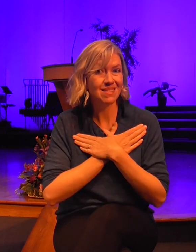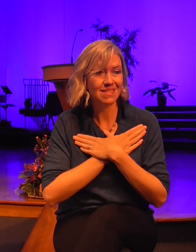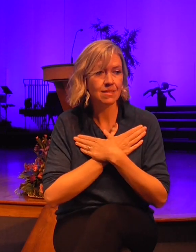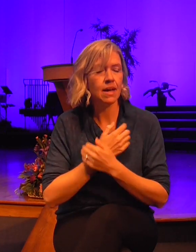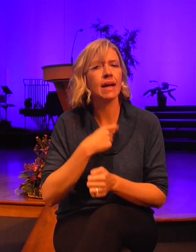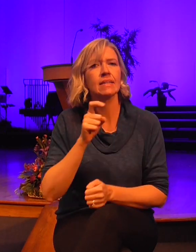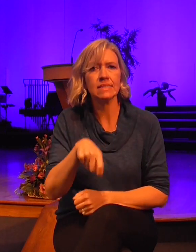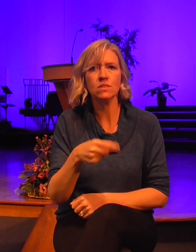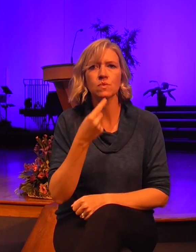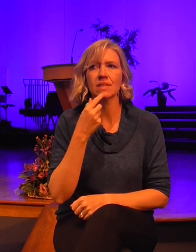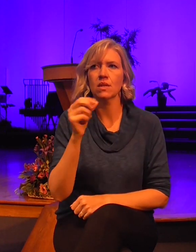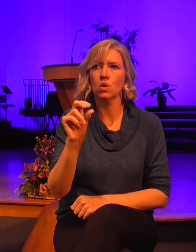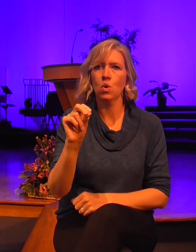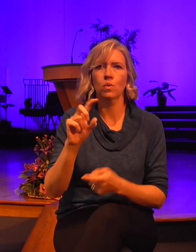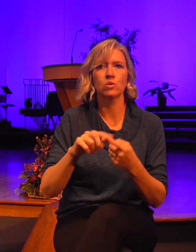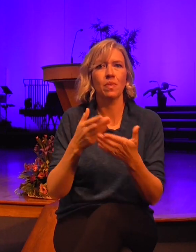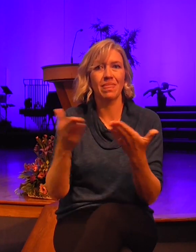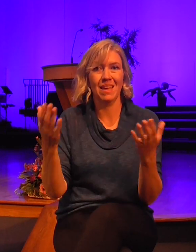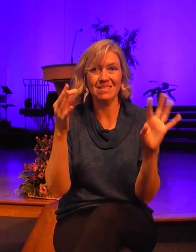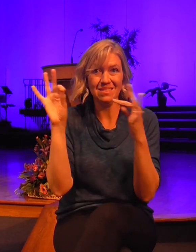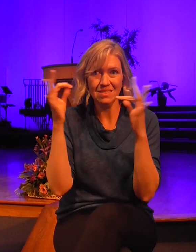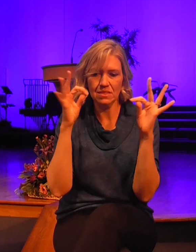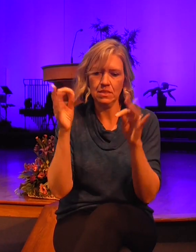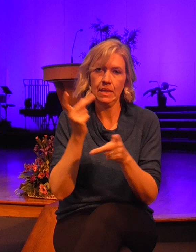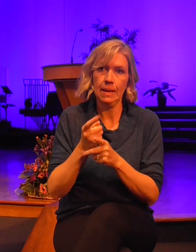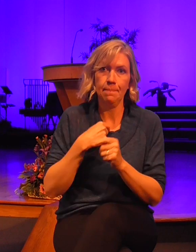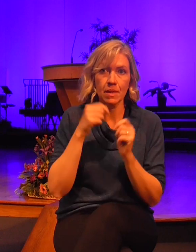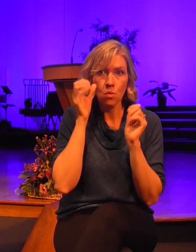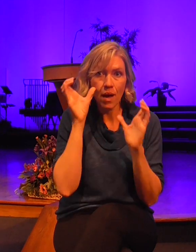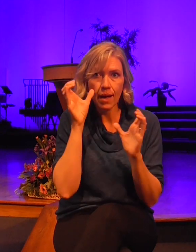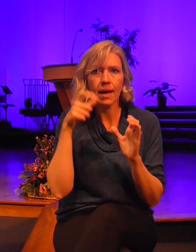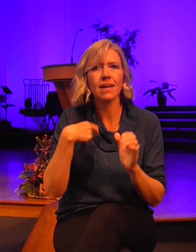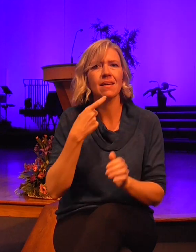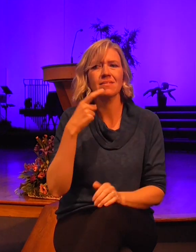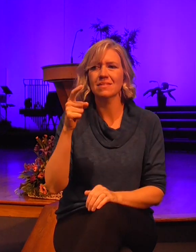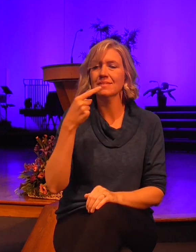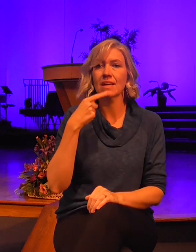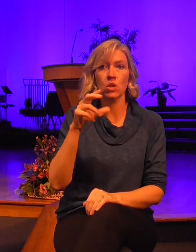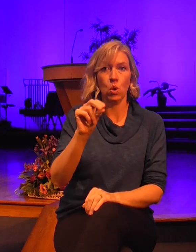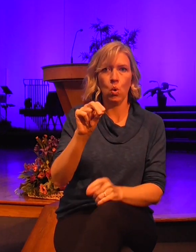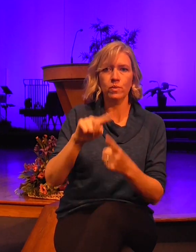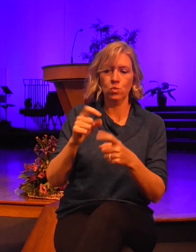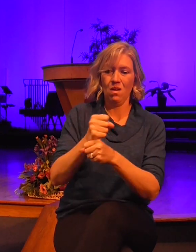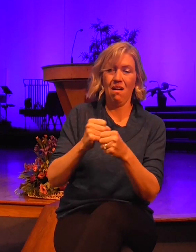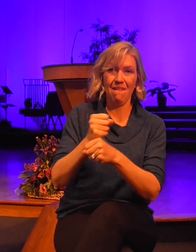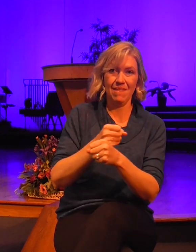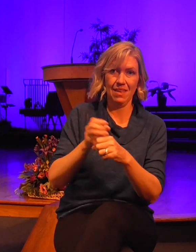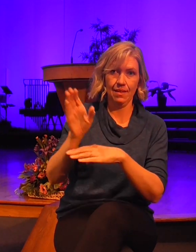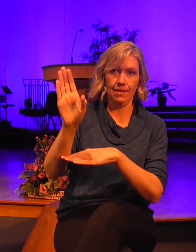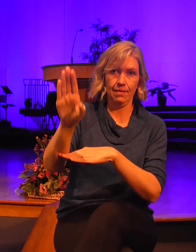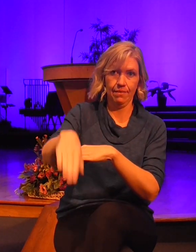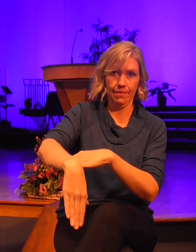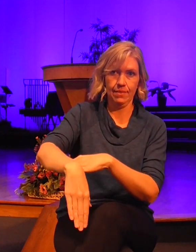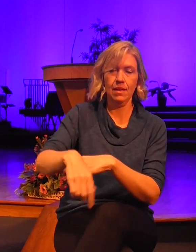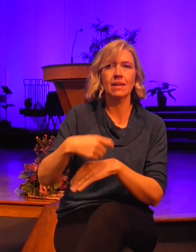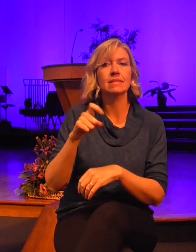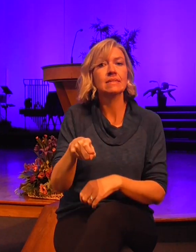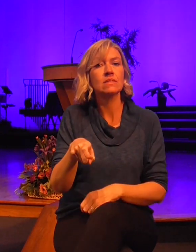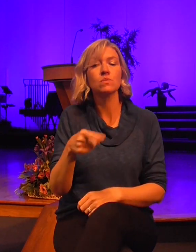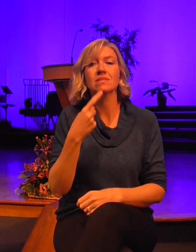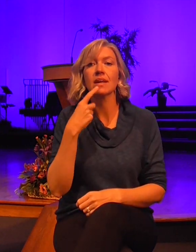that which keeps me up. I need to say no to coffee after 1 p.m. I need to say no to my phone by 10